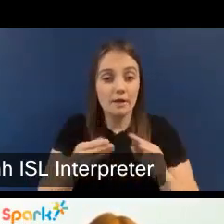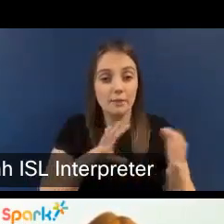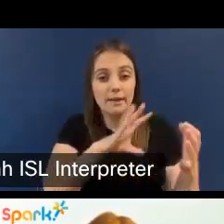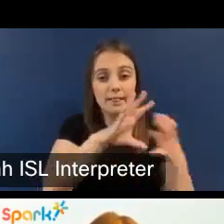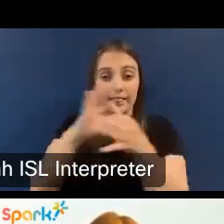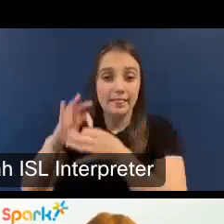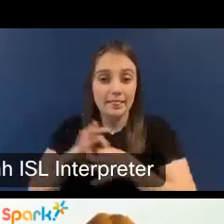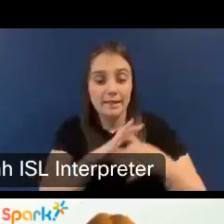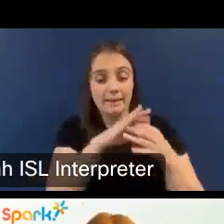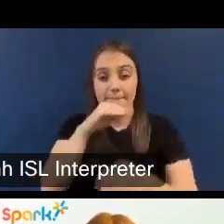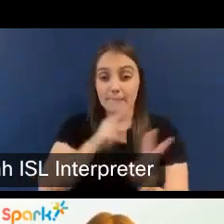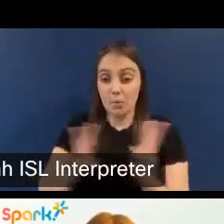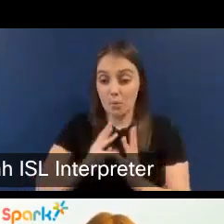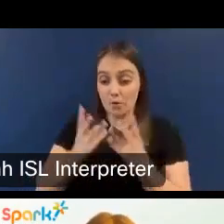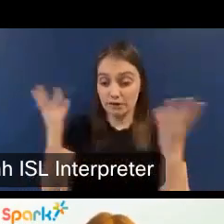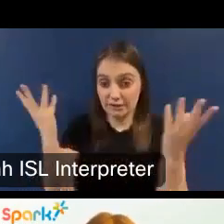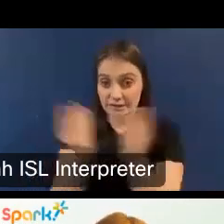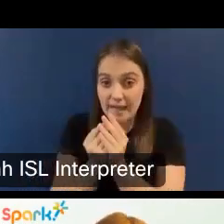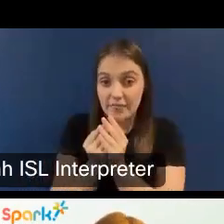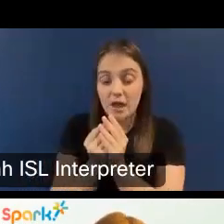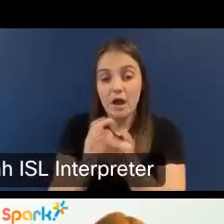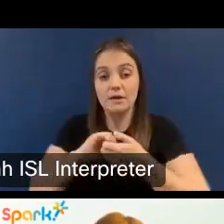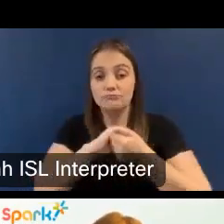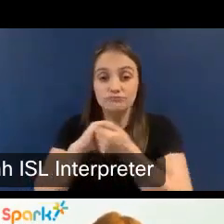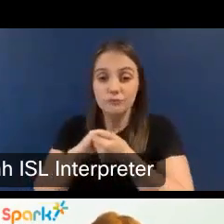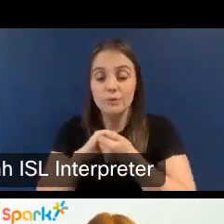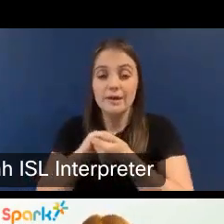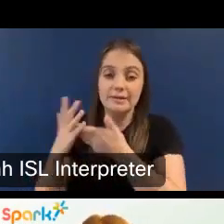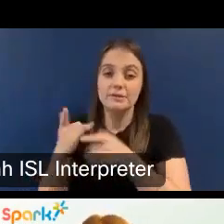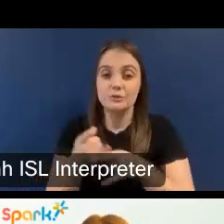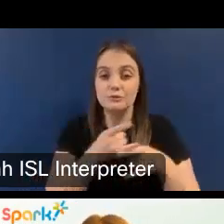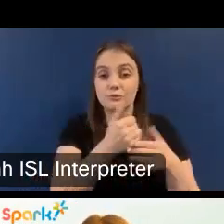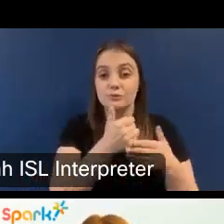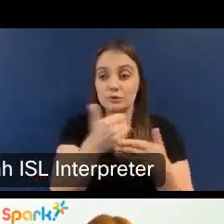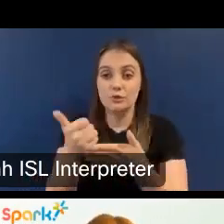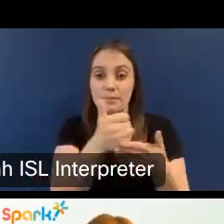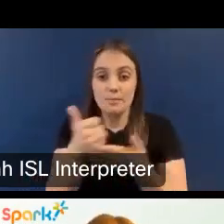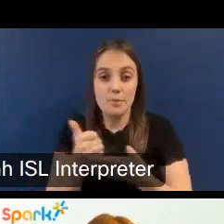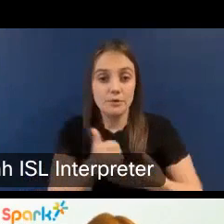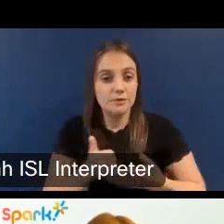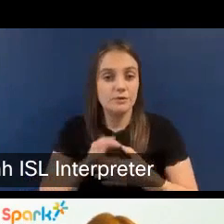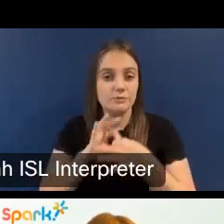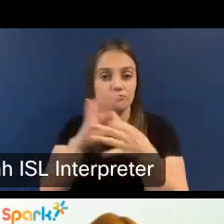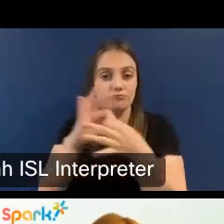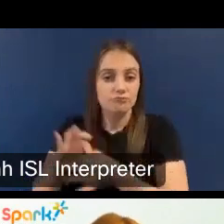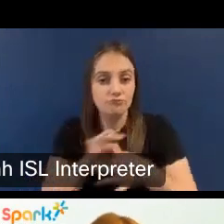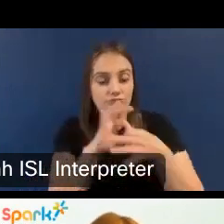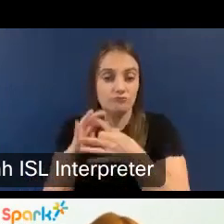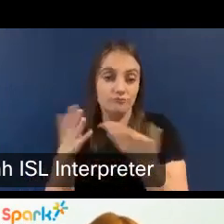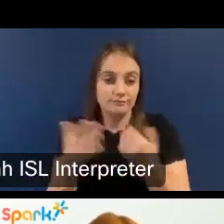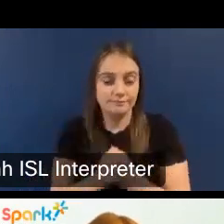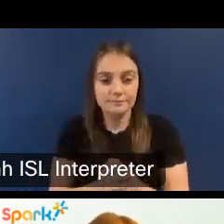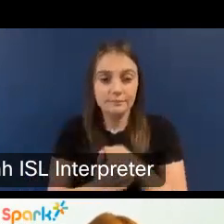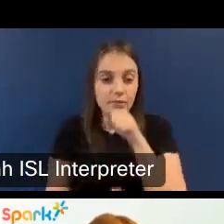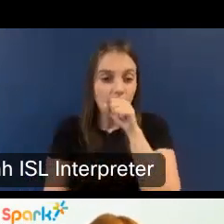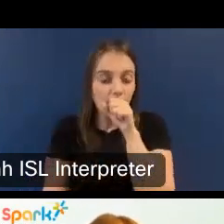work together and collaborate and hold hands in order to deliver that bigger picture. So if you can please move on to the